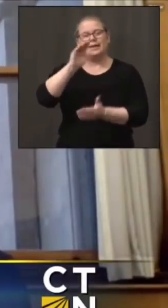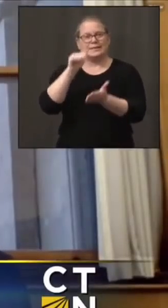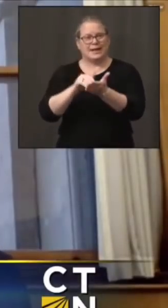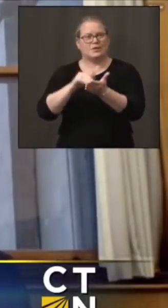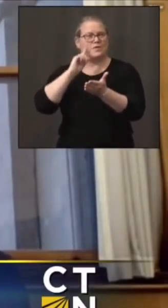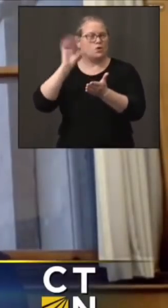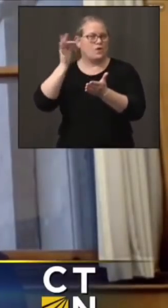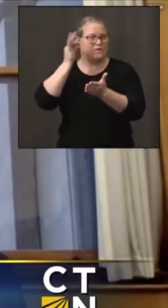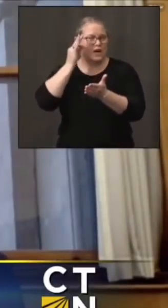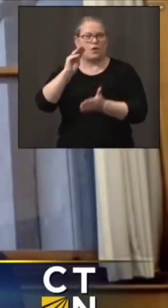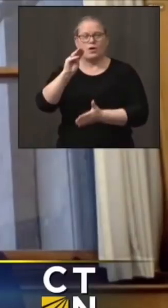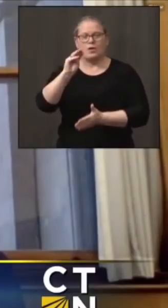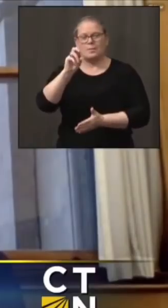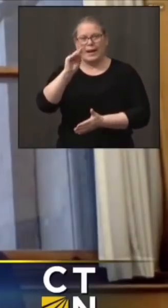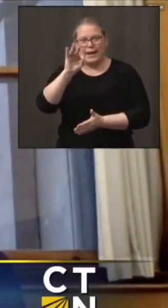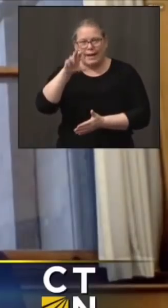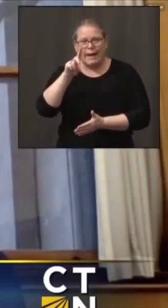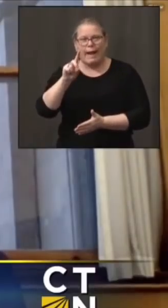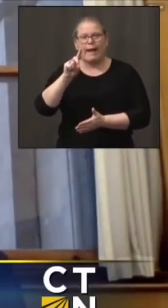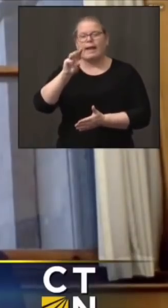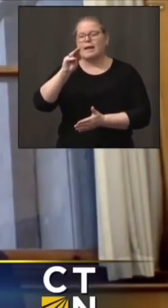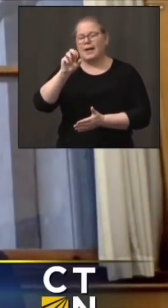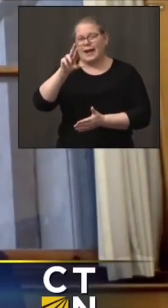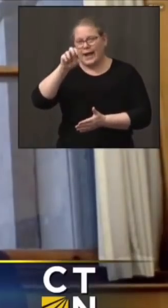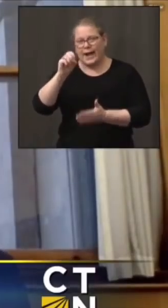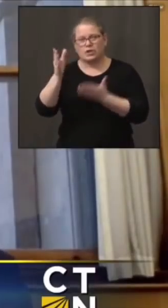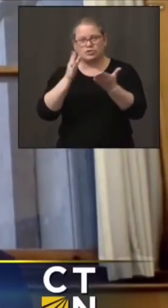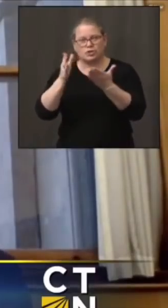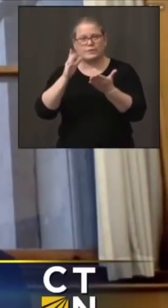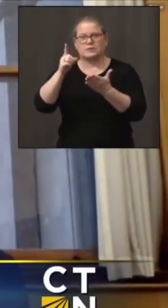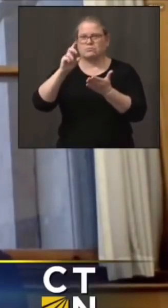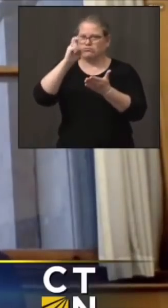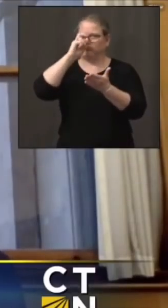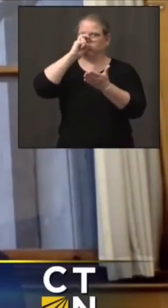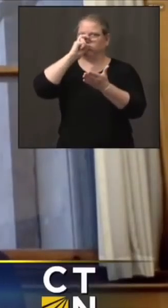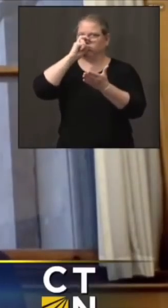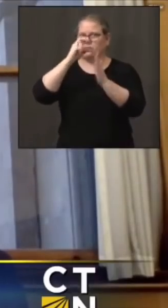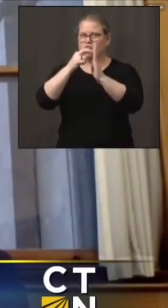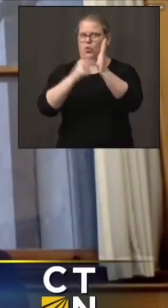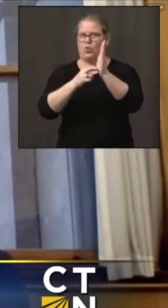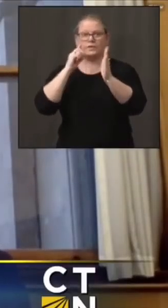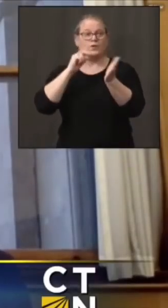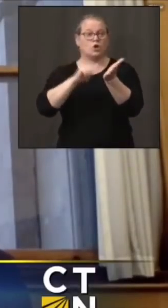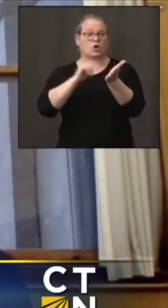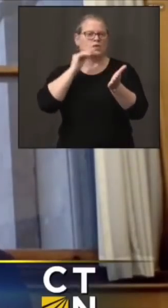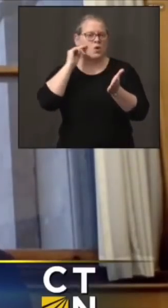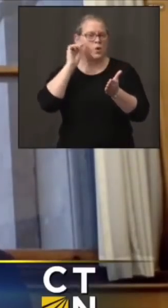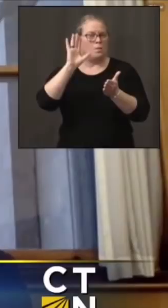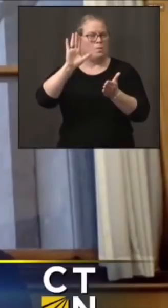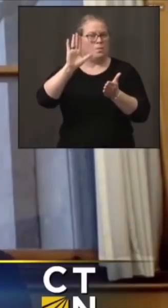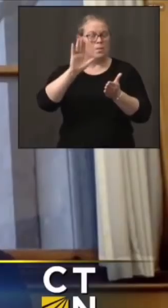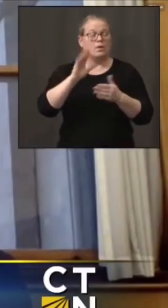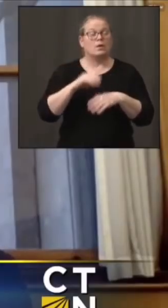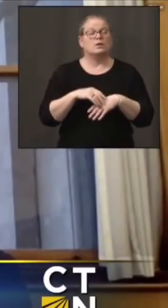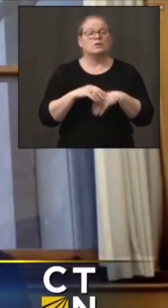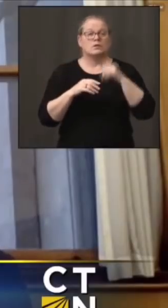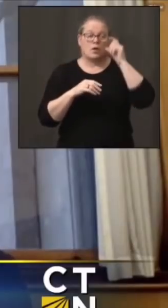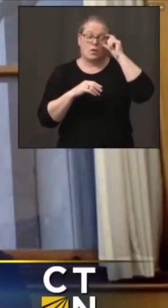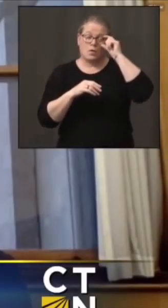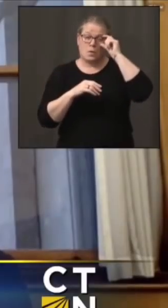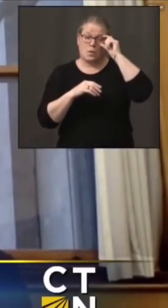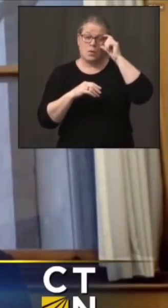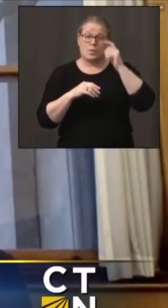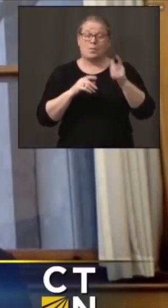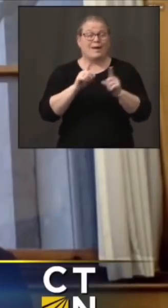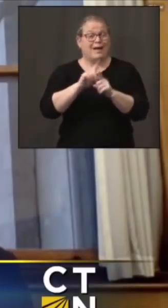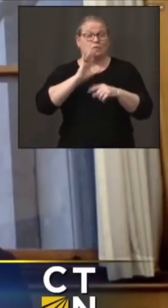very prescriptive about what visitation protocols should exist for nursing homes. We are hopeful, though, as we talked about, we're